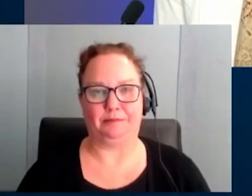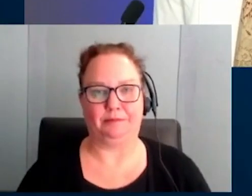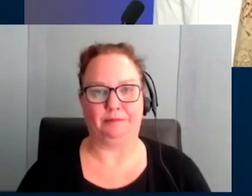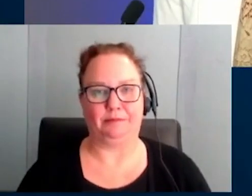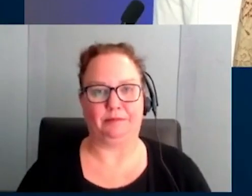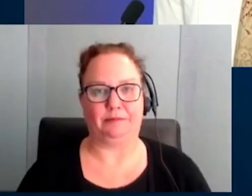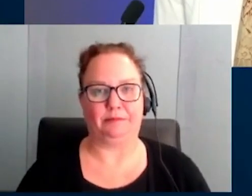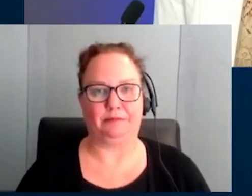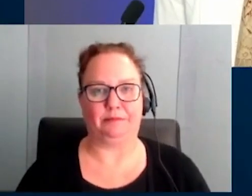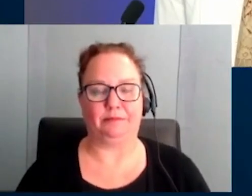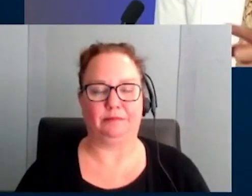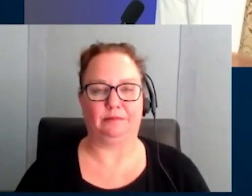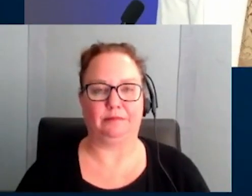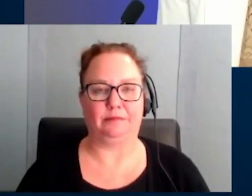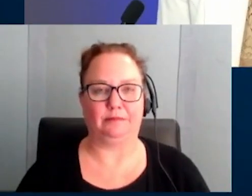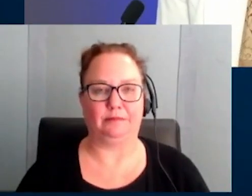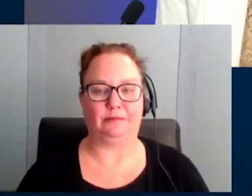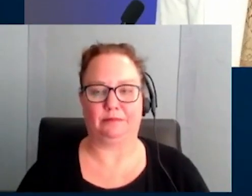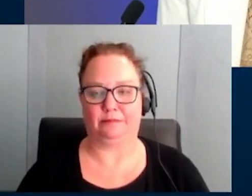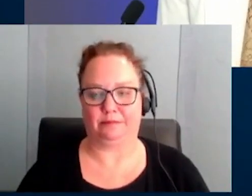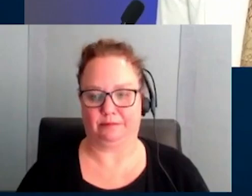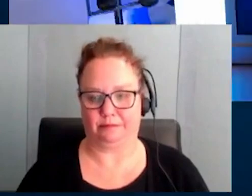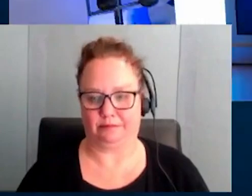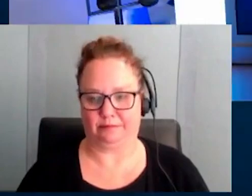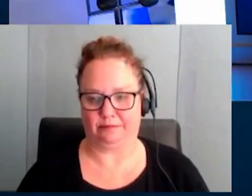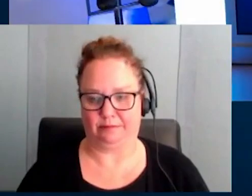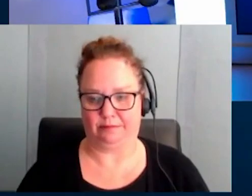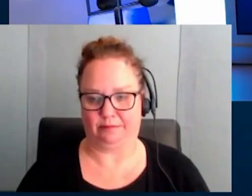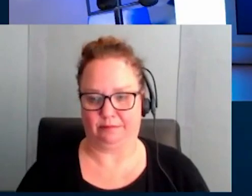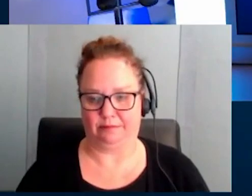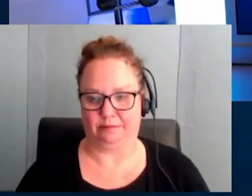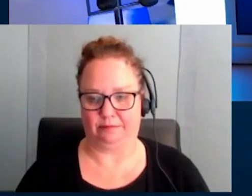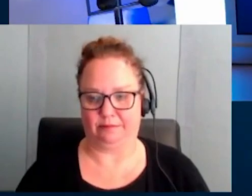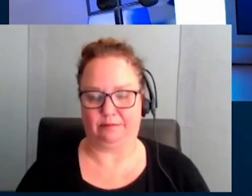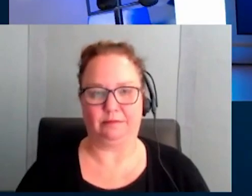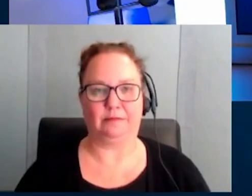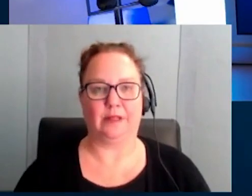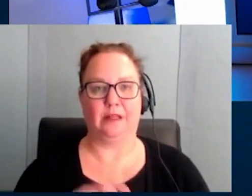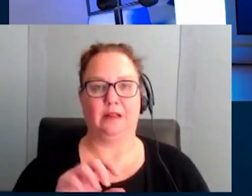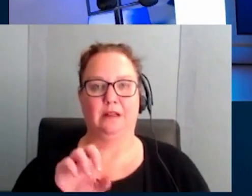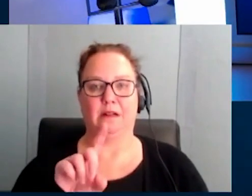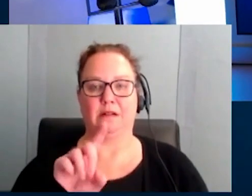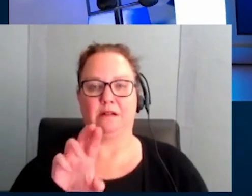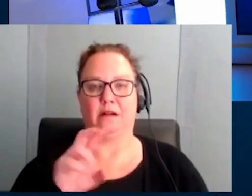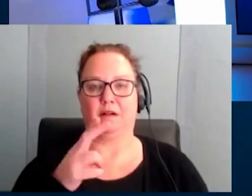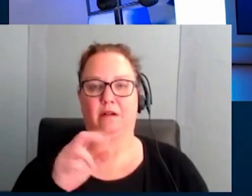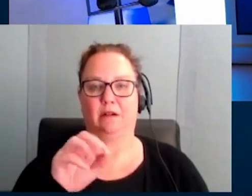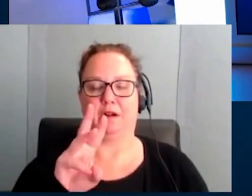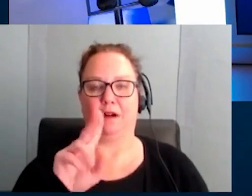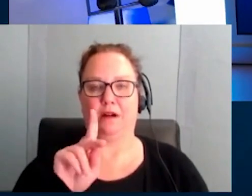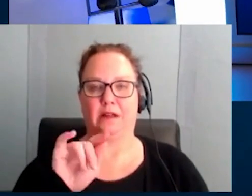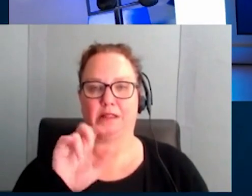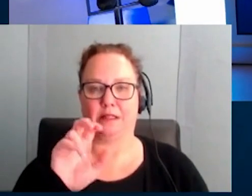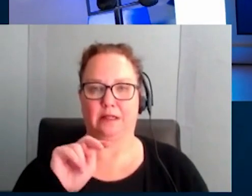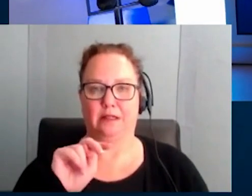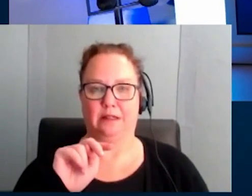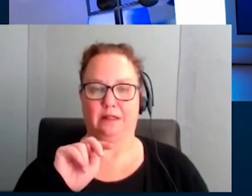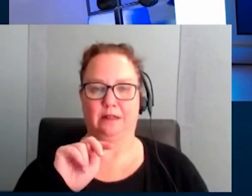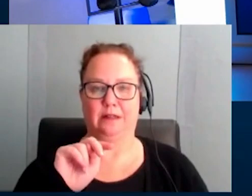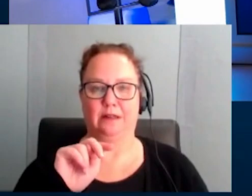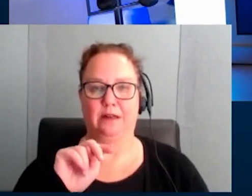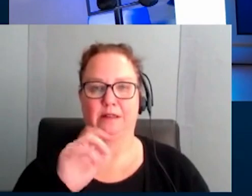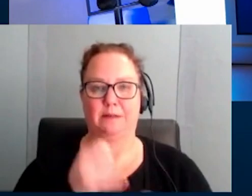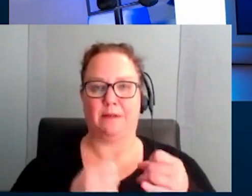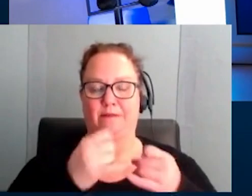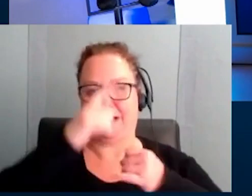our COVID questions, and anything I missed, we'll get to follow up Friday. Dr. Hawkins, you'll be here with me tomorrow, so we'll get to those. But I want to get to some final thoughts from